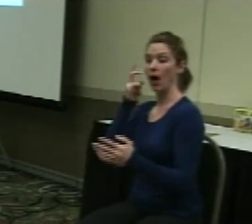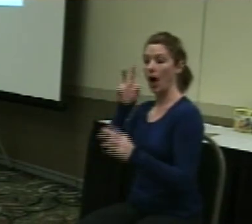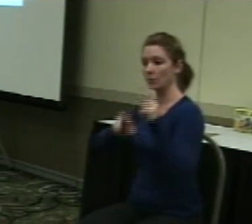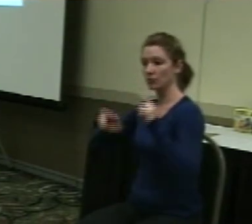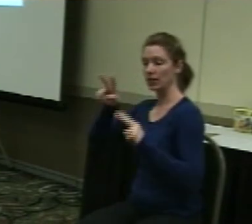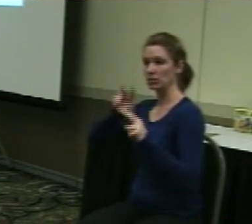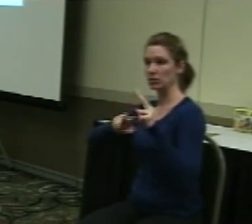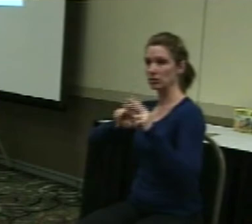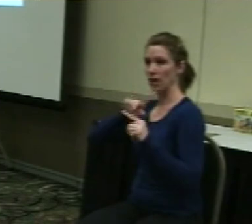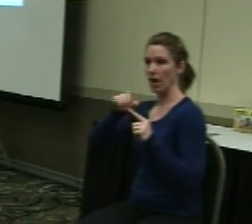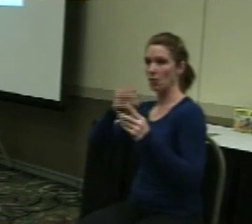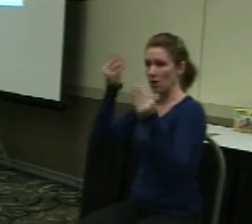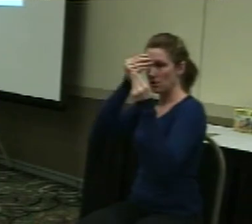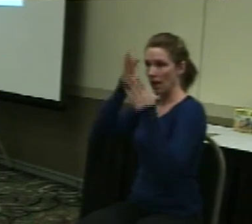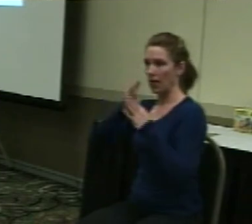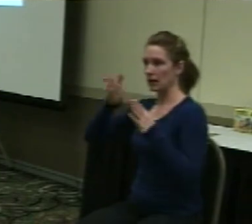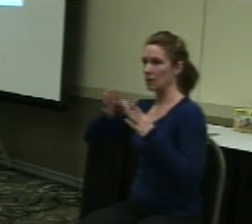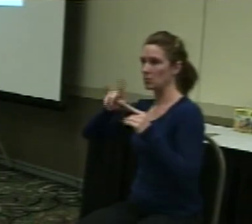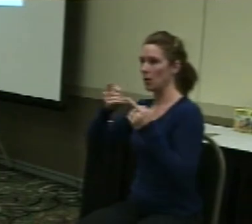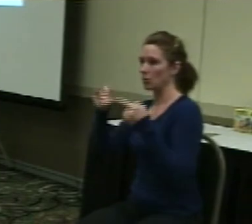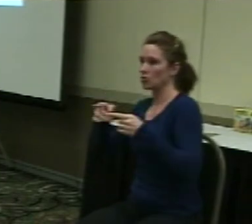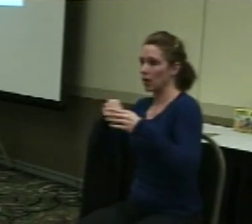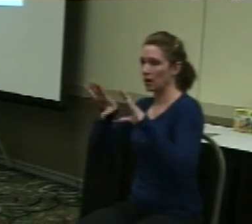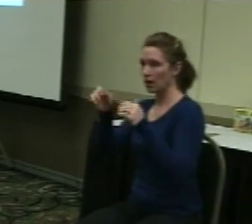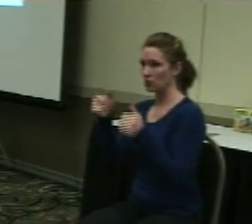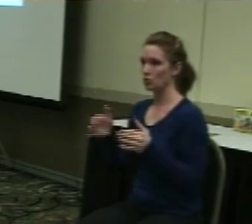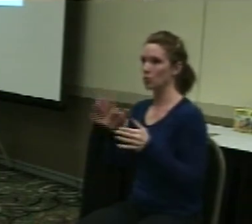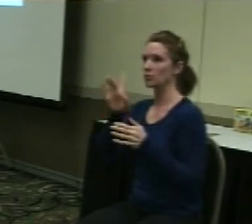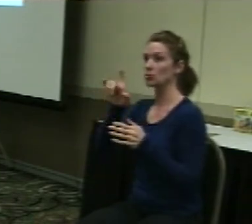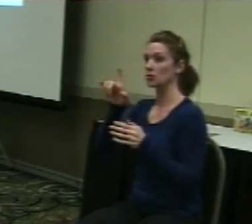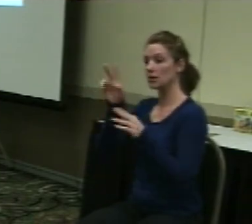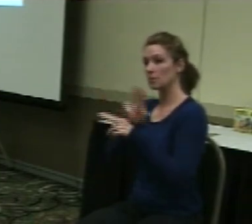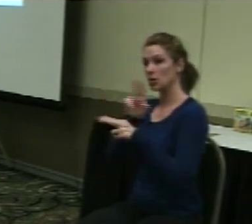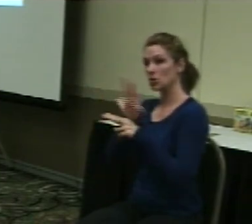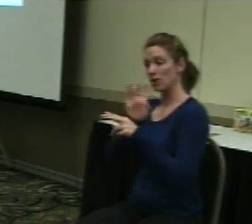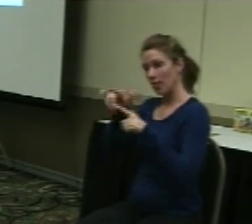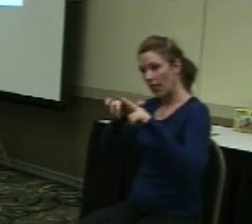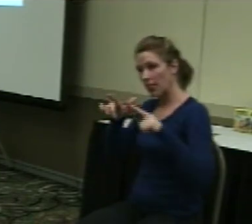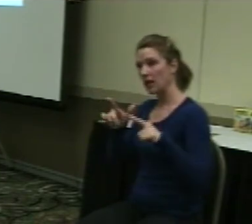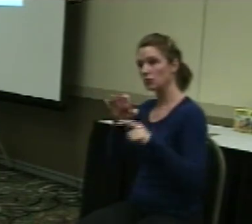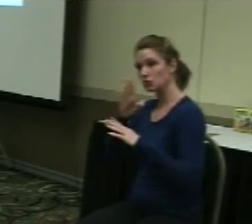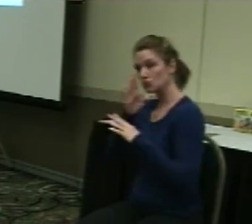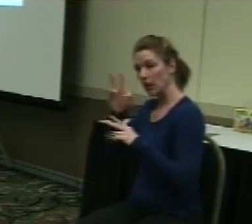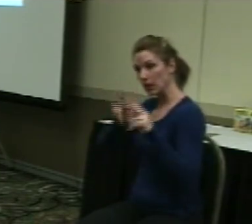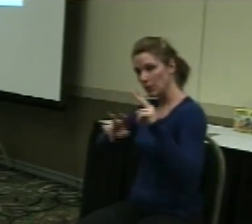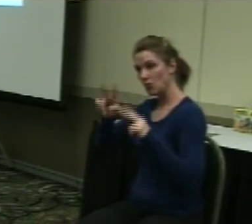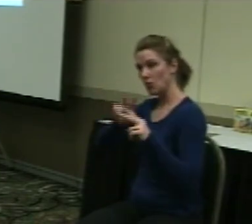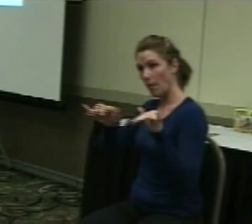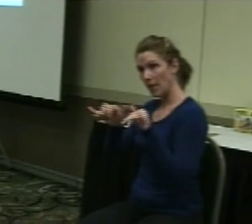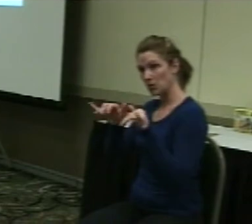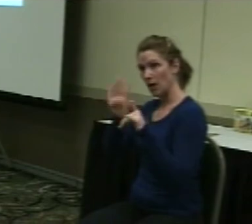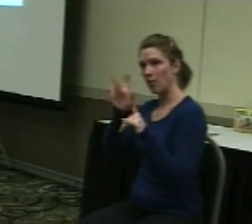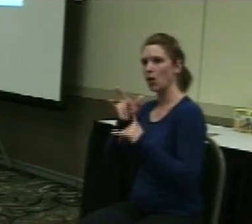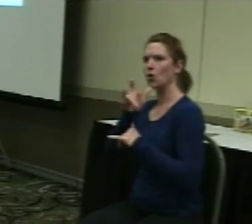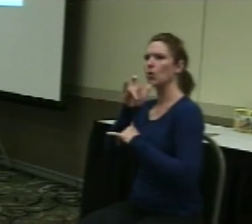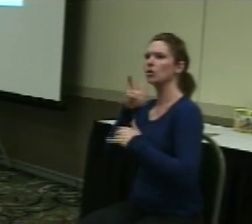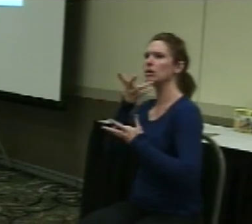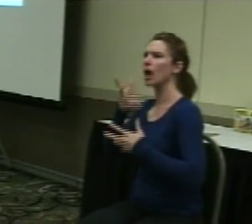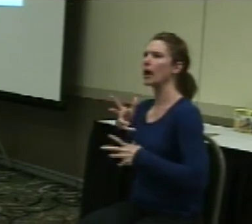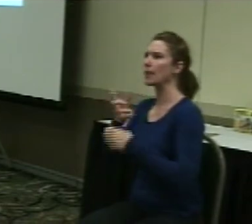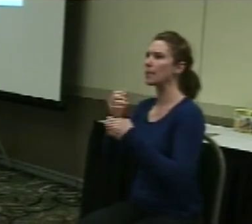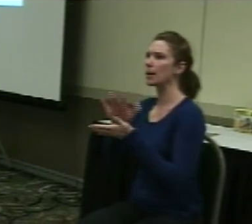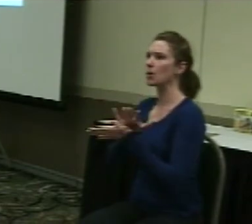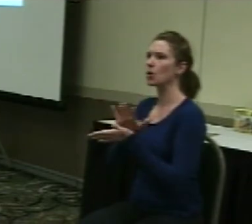observations, and when we are telling the neighbors about what's going on in your classroom, you need to be using a language that is directly observable and measurable. Who did not get the